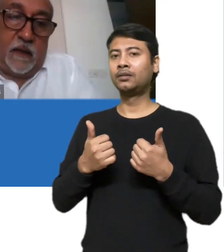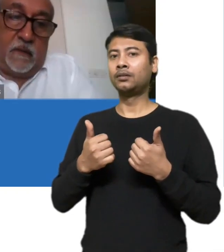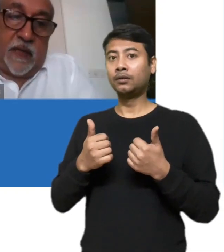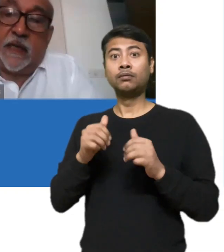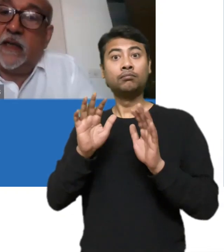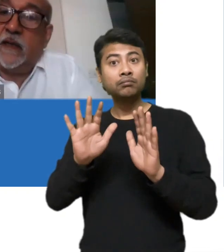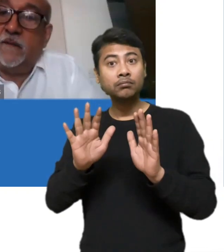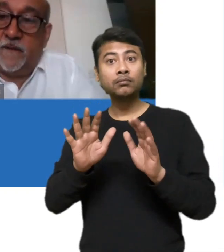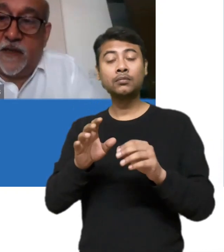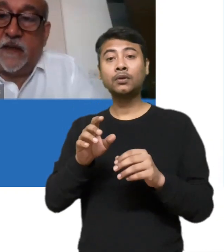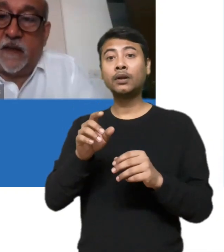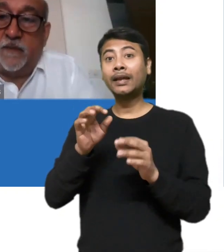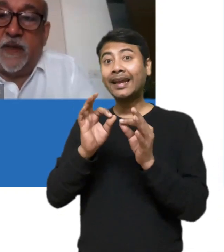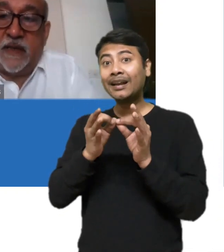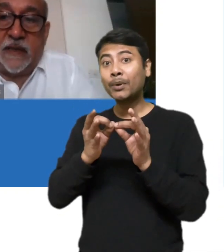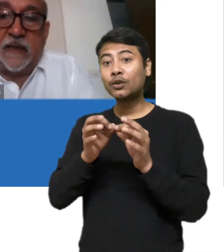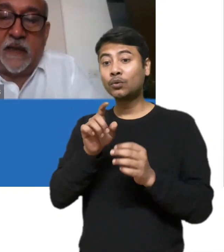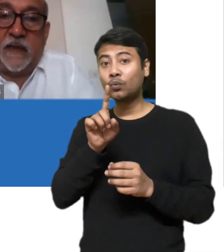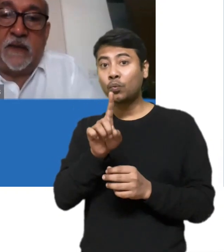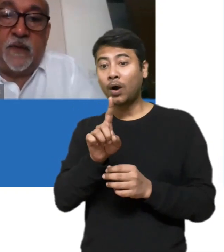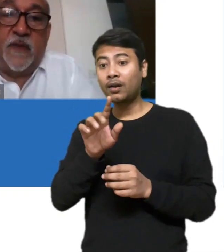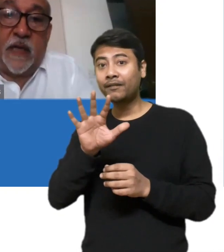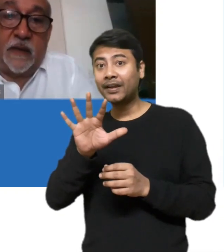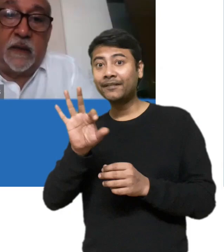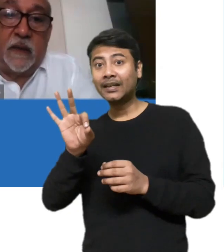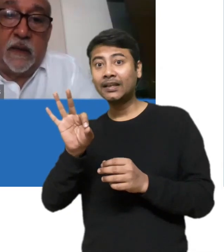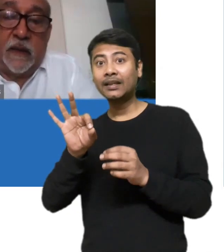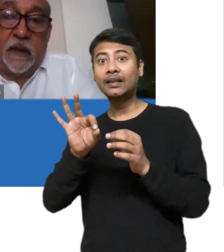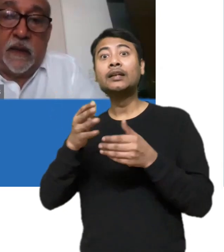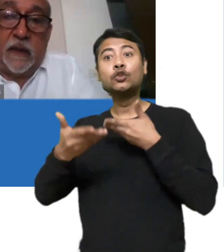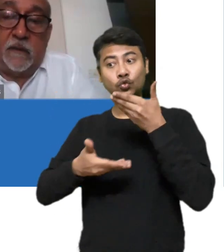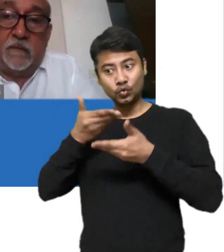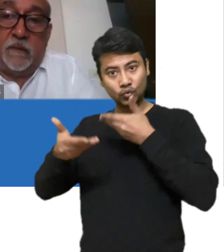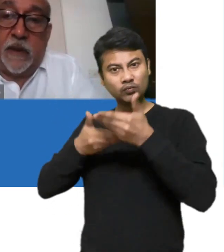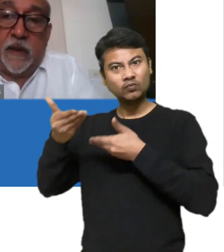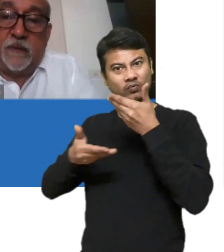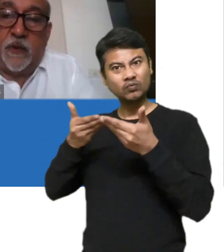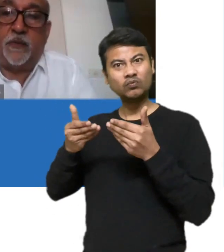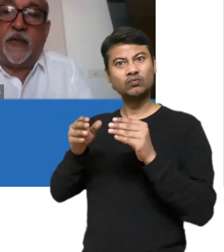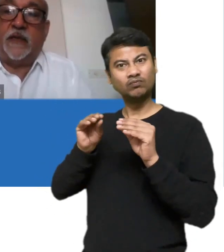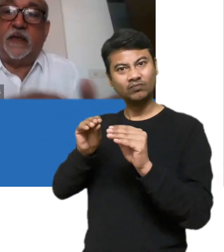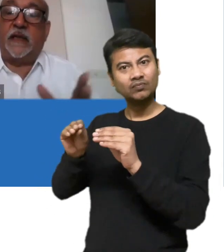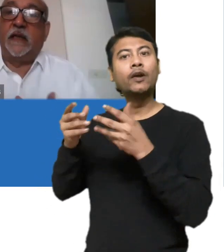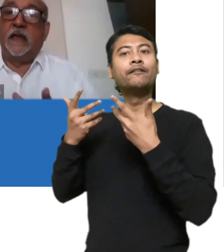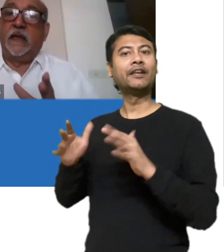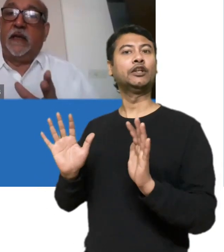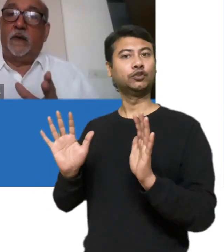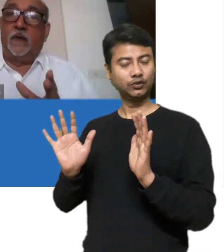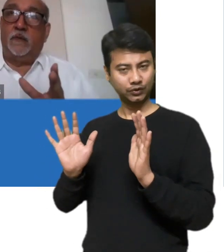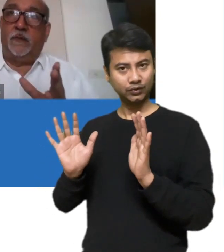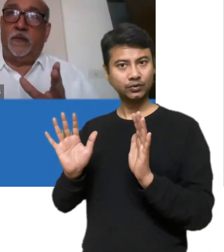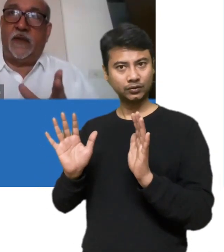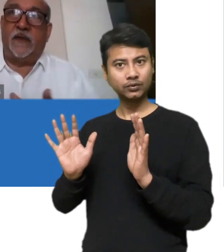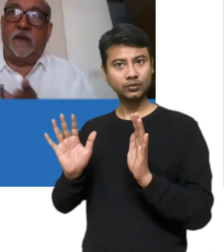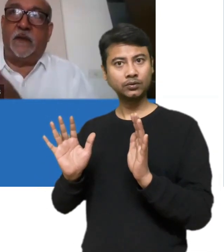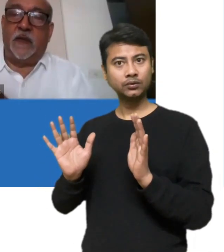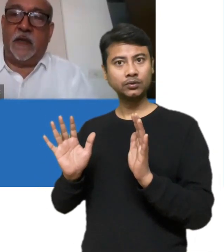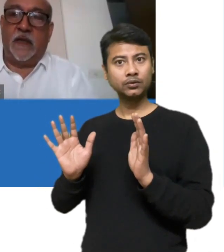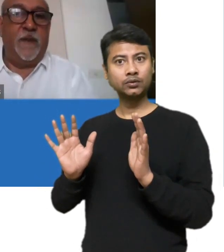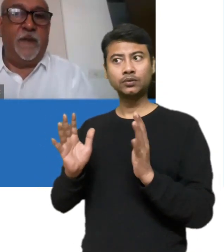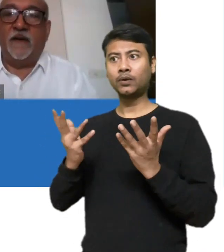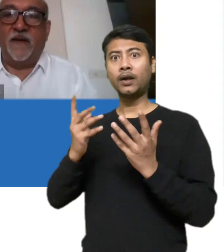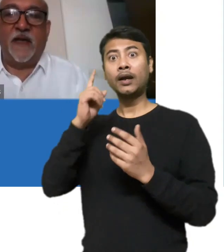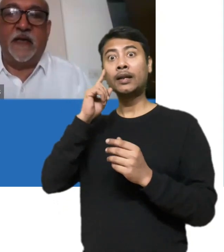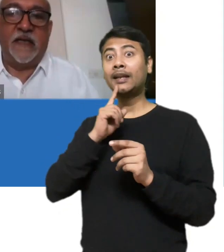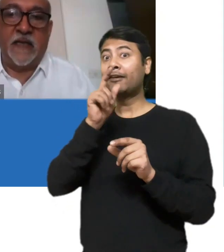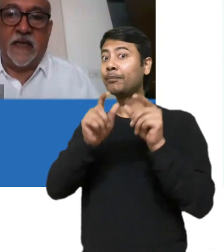trained 150 interpreters. Yeah, this we've done, which means that because